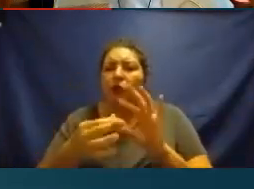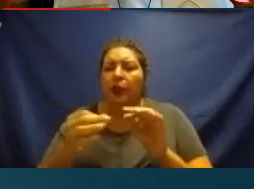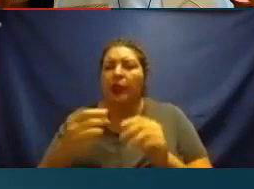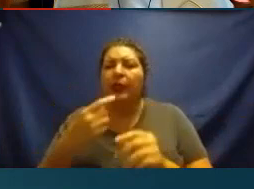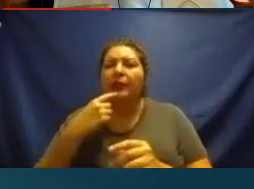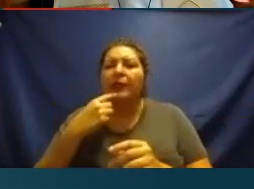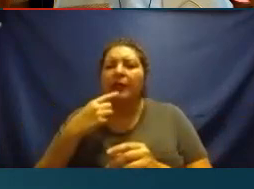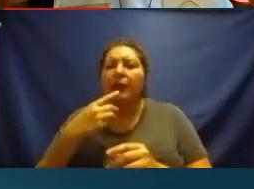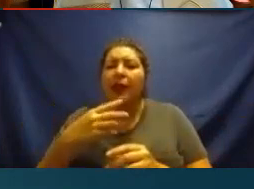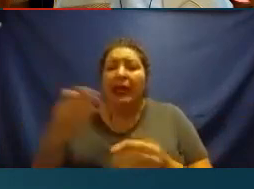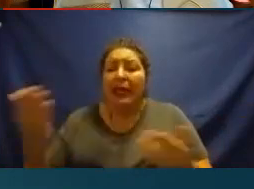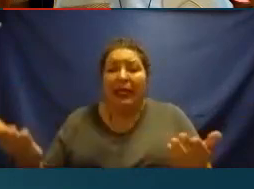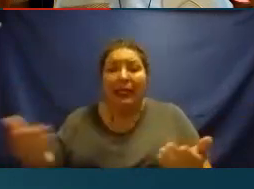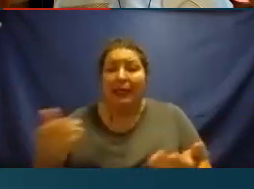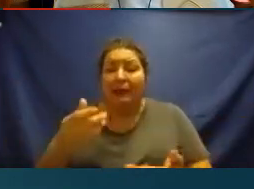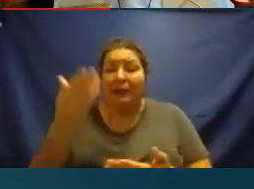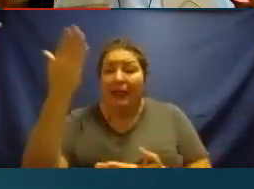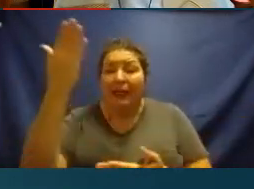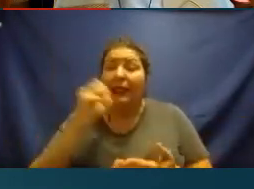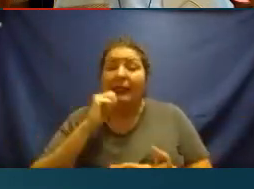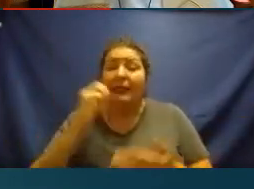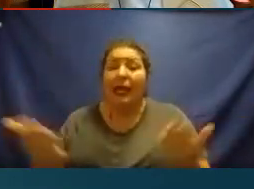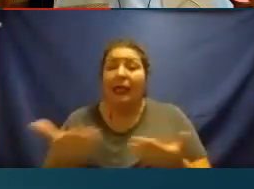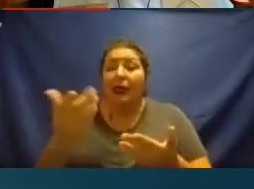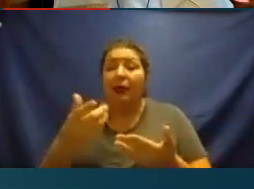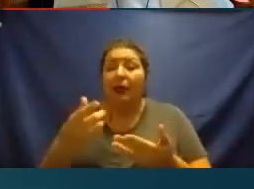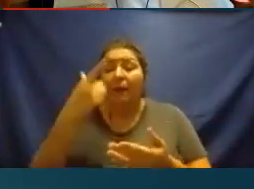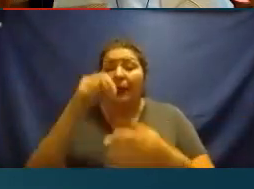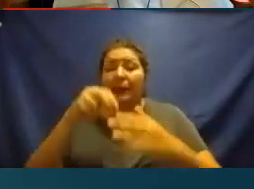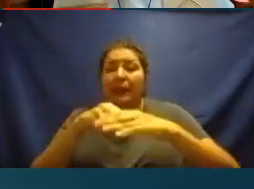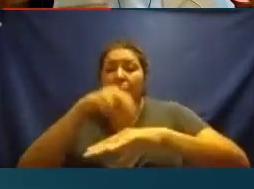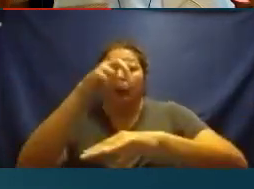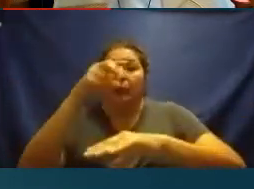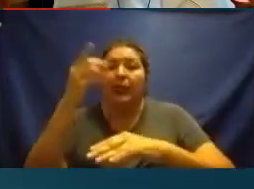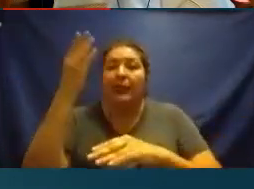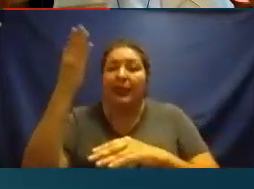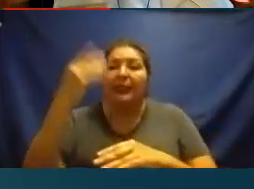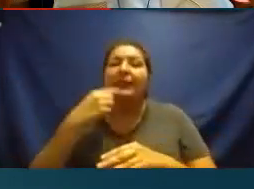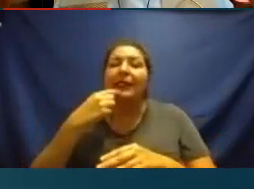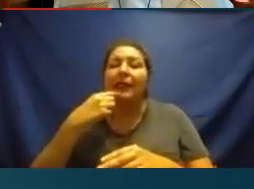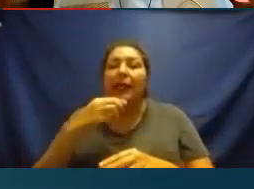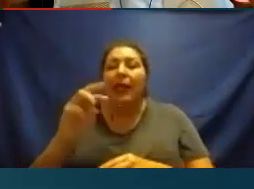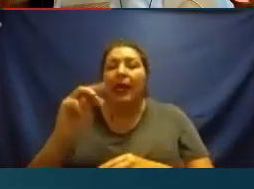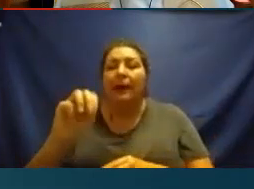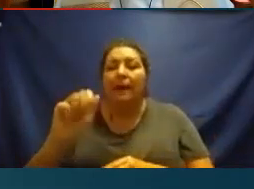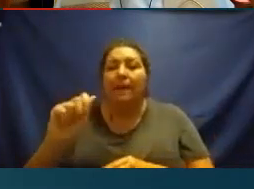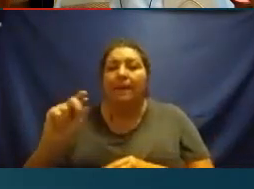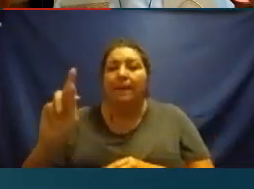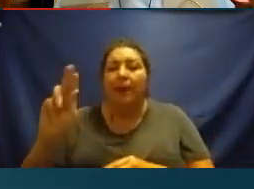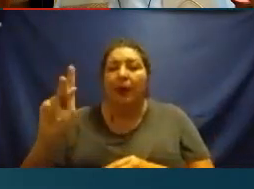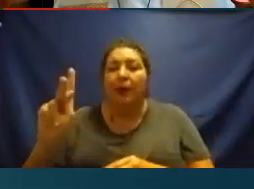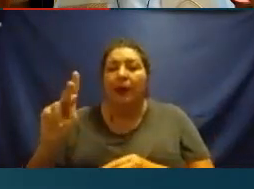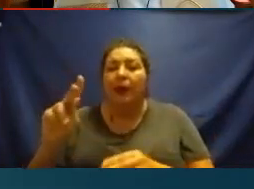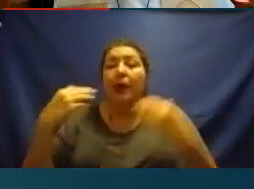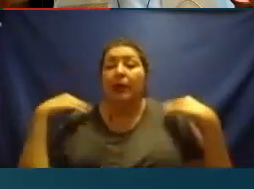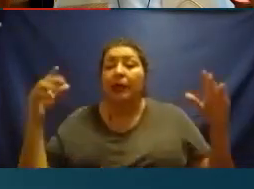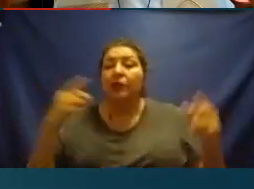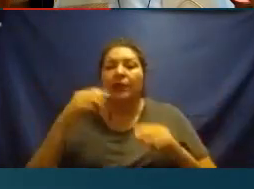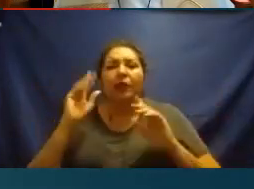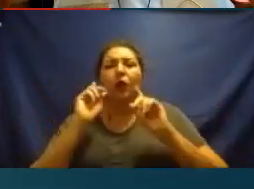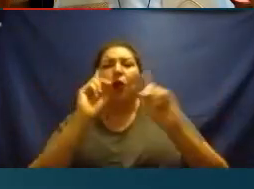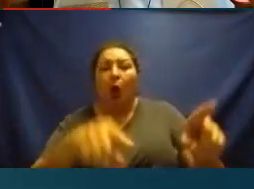he has risen, as he said. In Mark, the angel says, Go, tell his